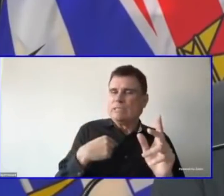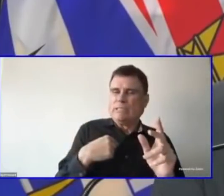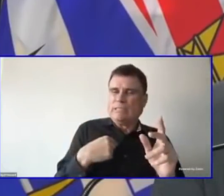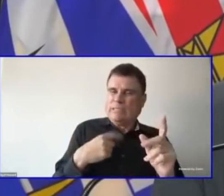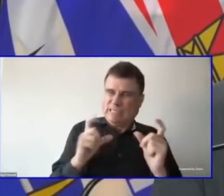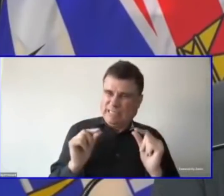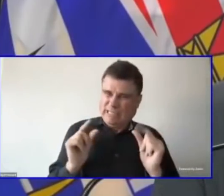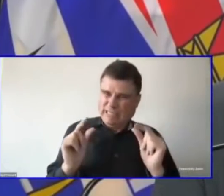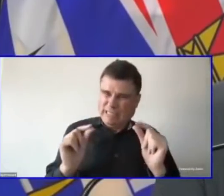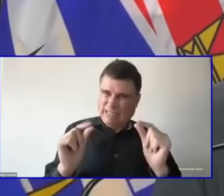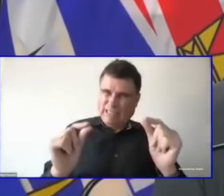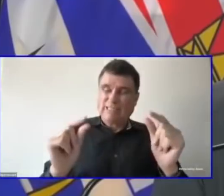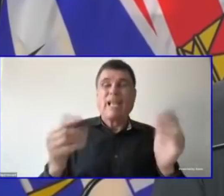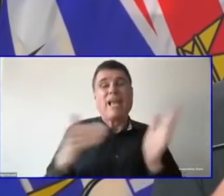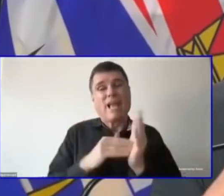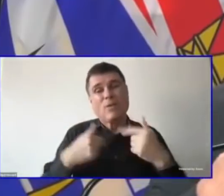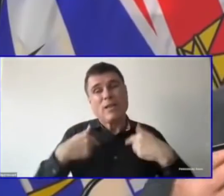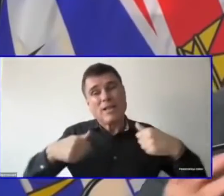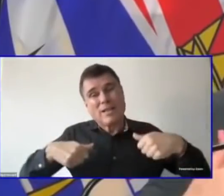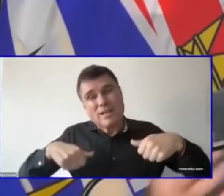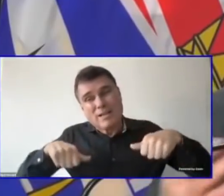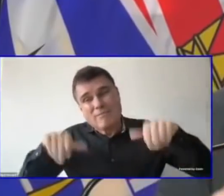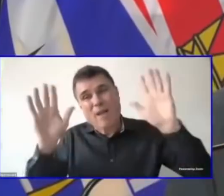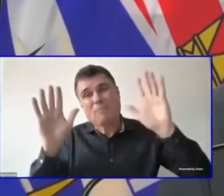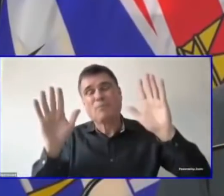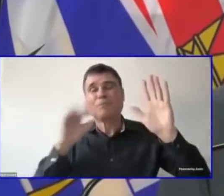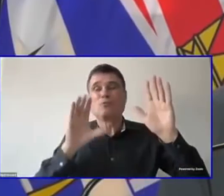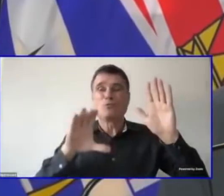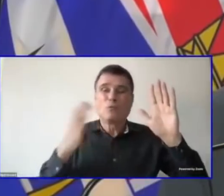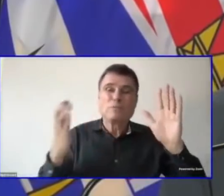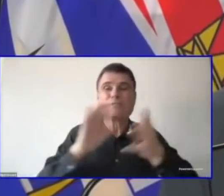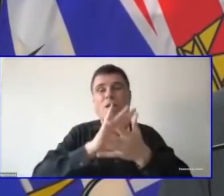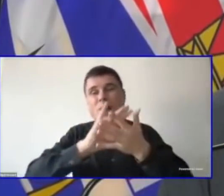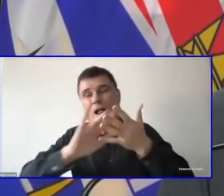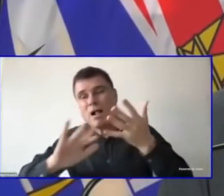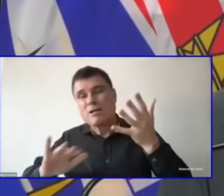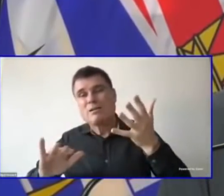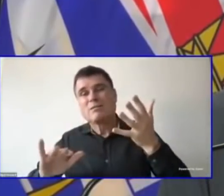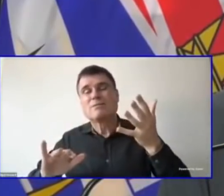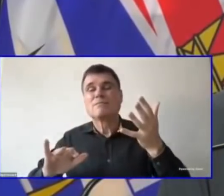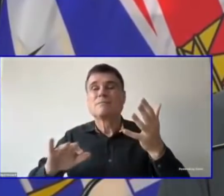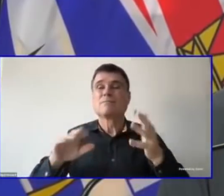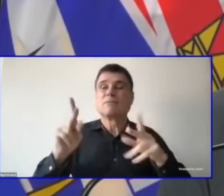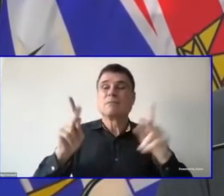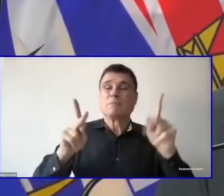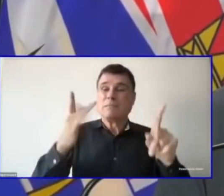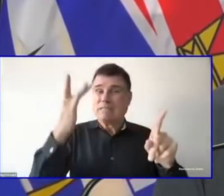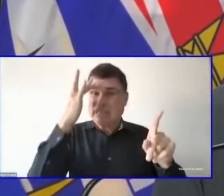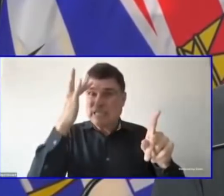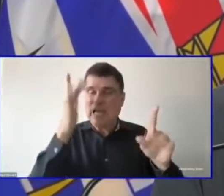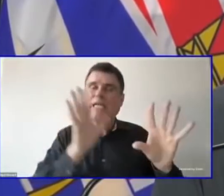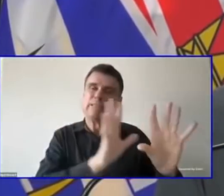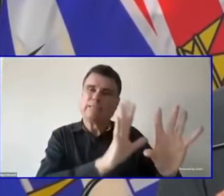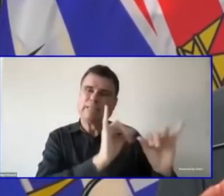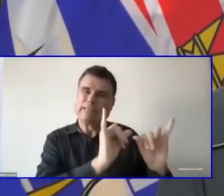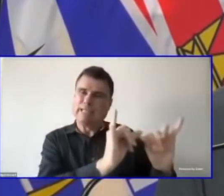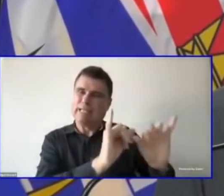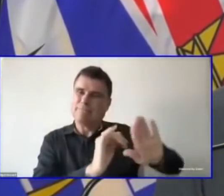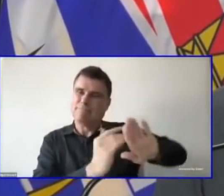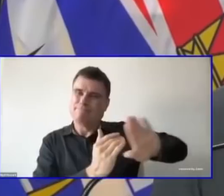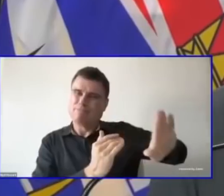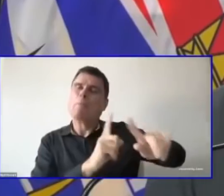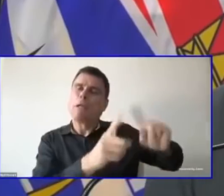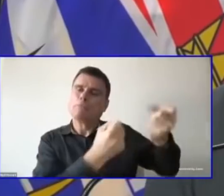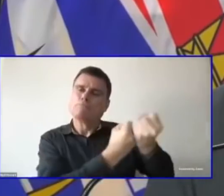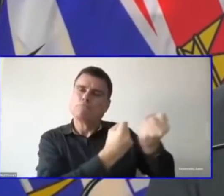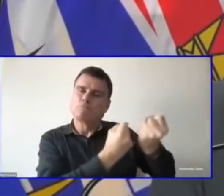means sacrificing again and supporting each other to stay away if we're feeling sick at all. And we will get through this by doing that.